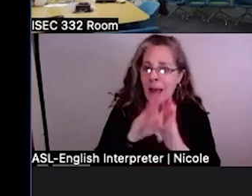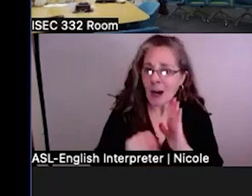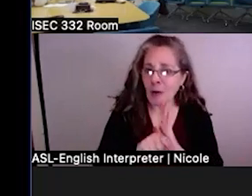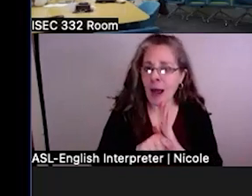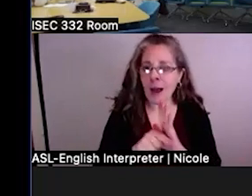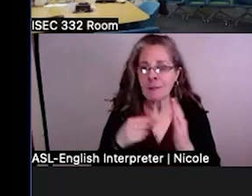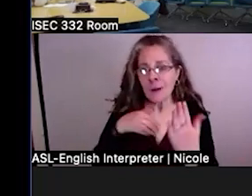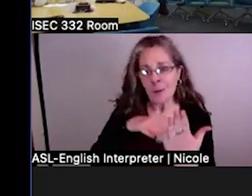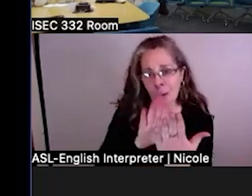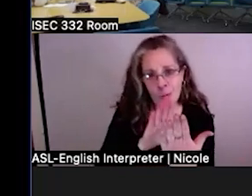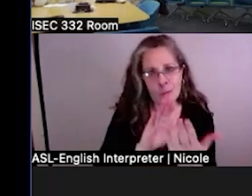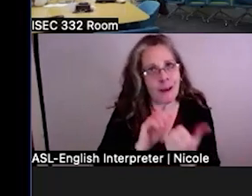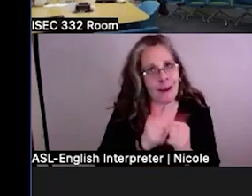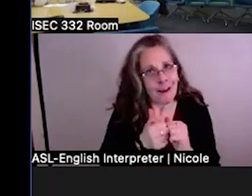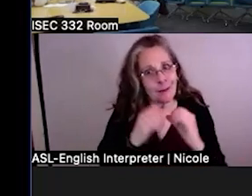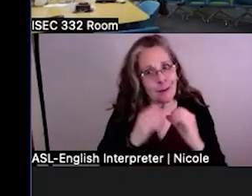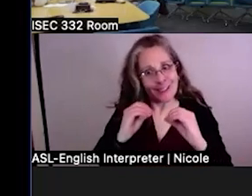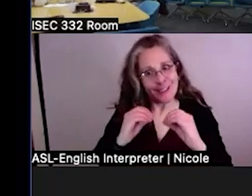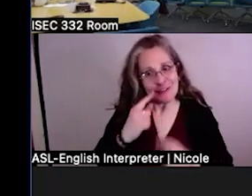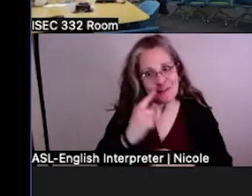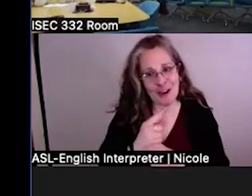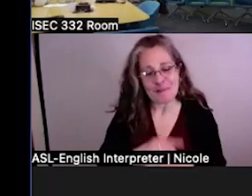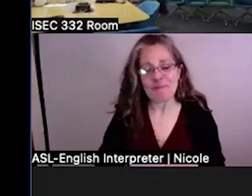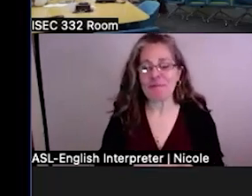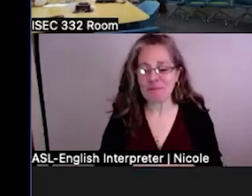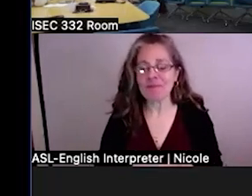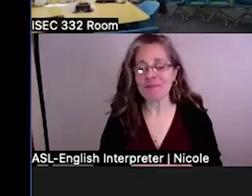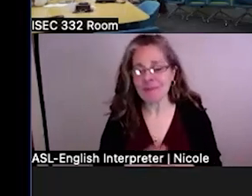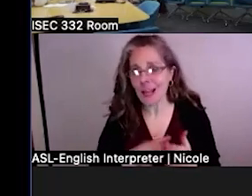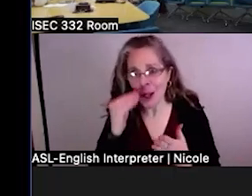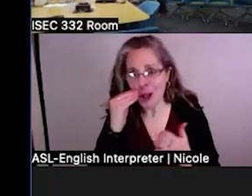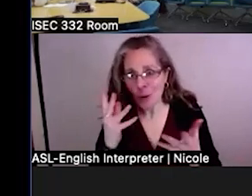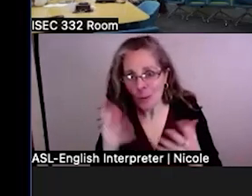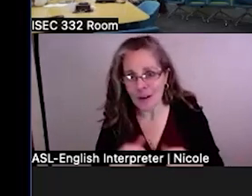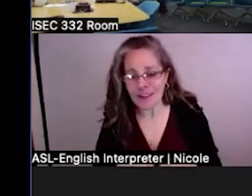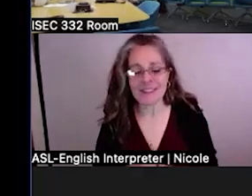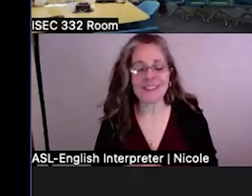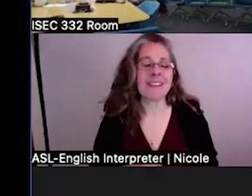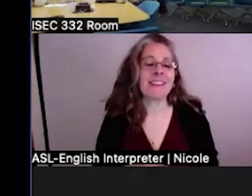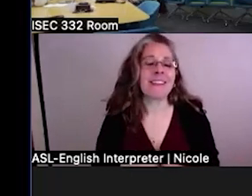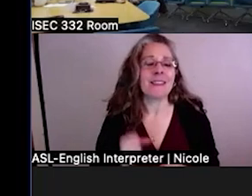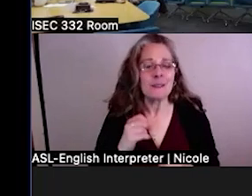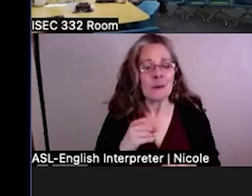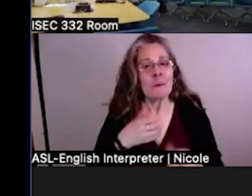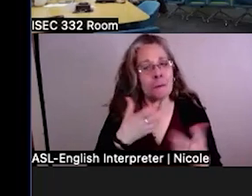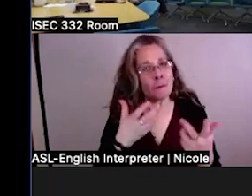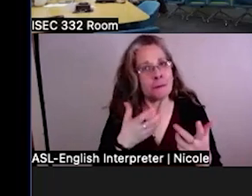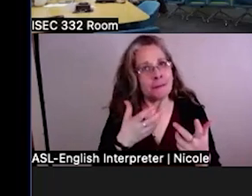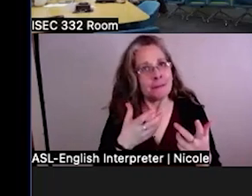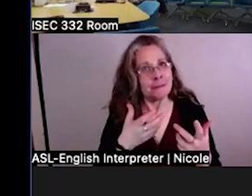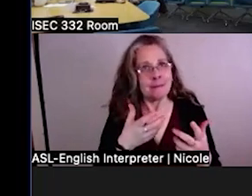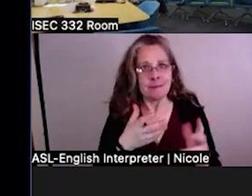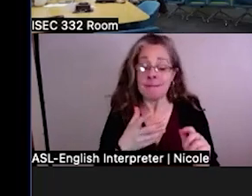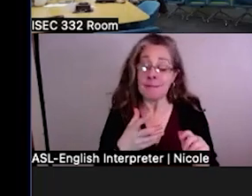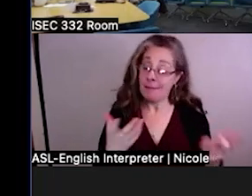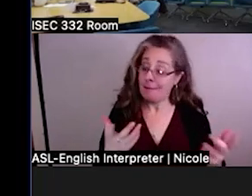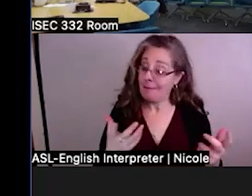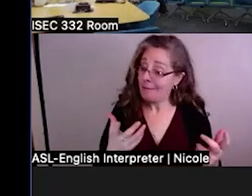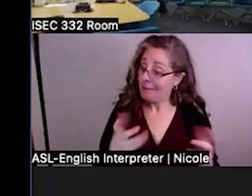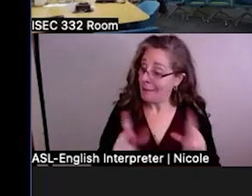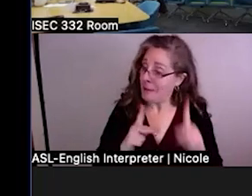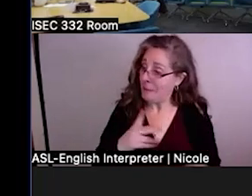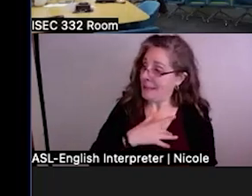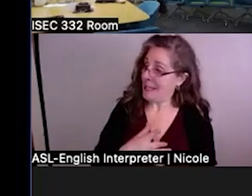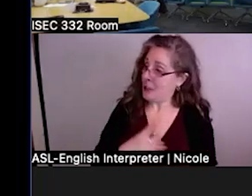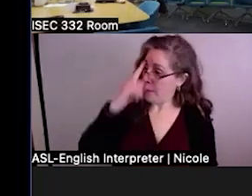they're educated. And so everyone has that thought that, well, speech